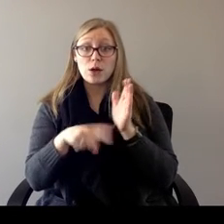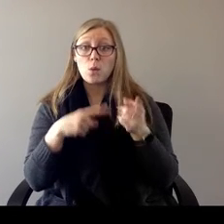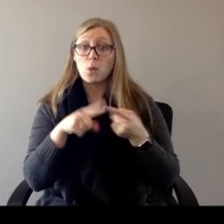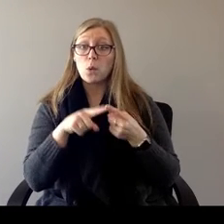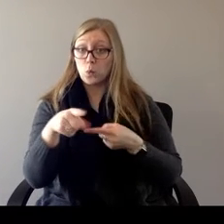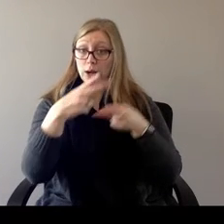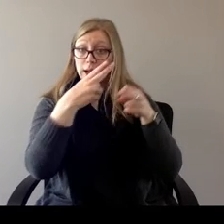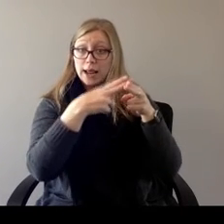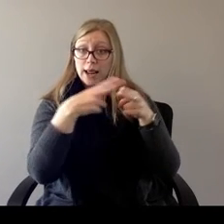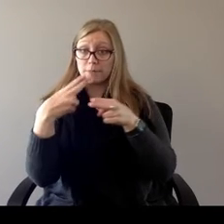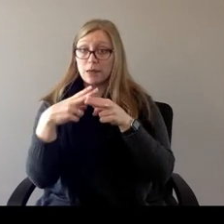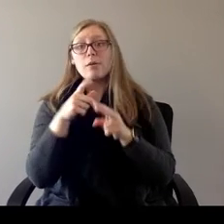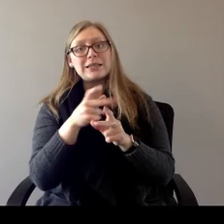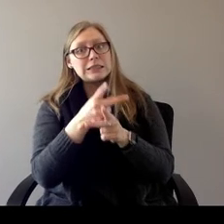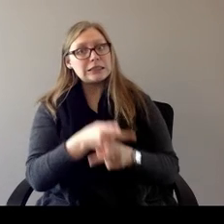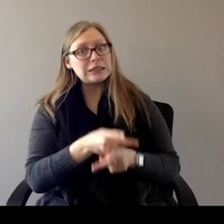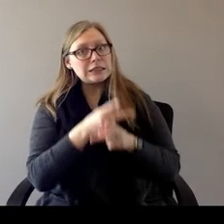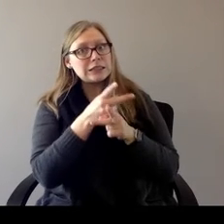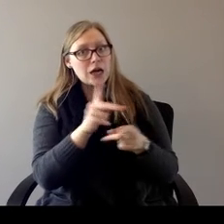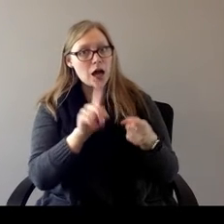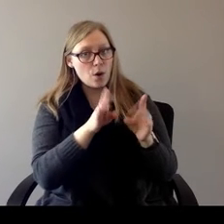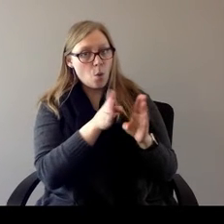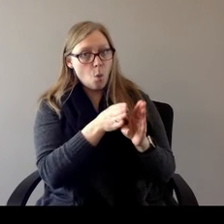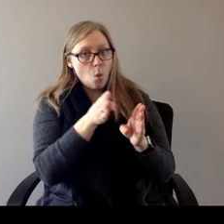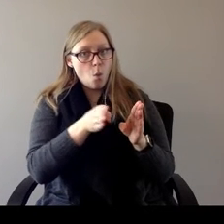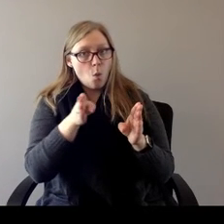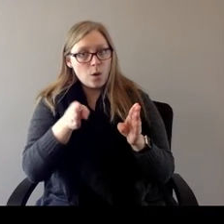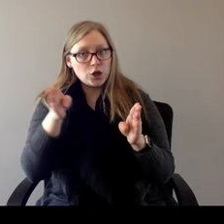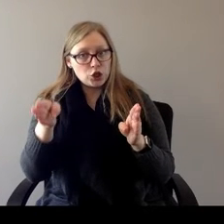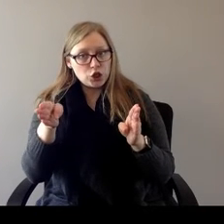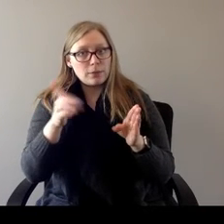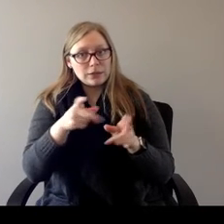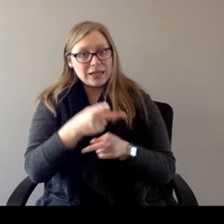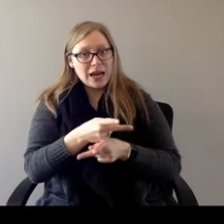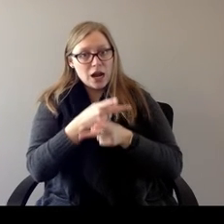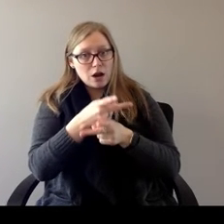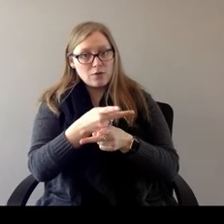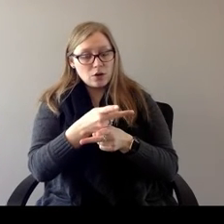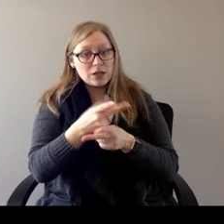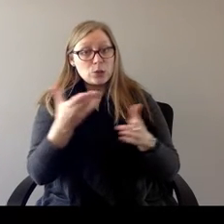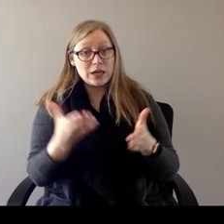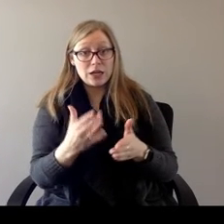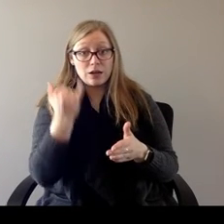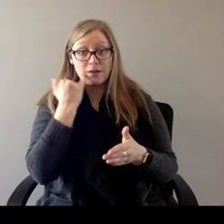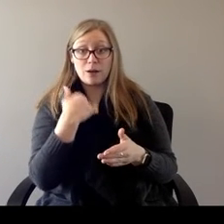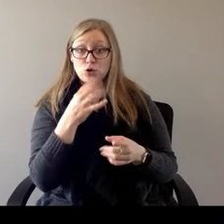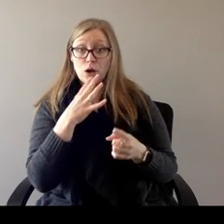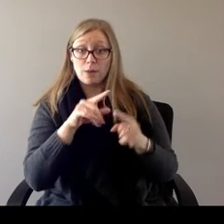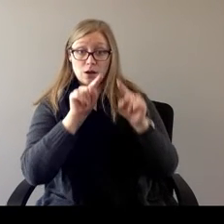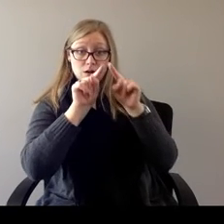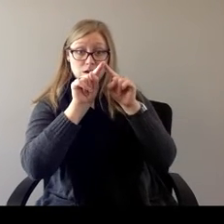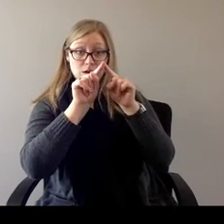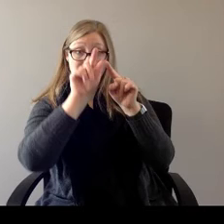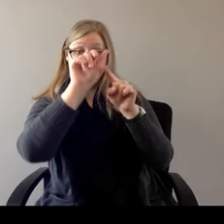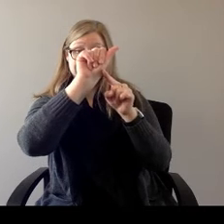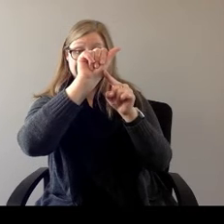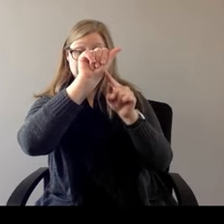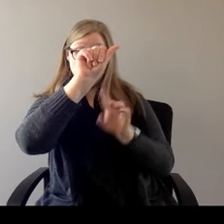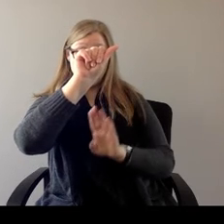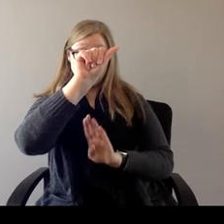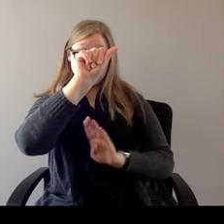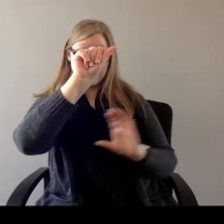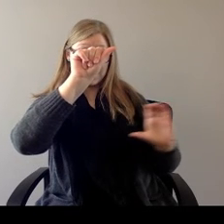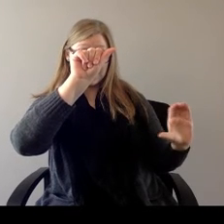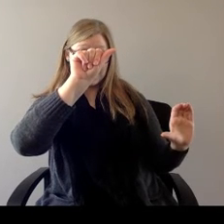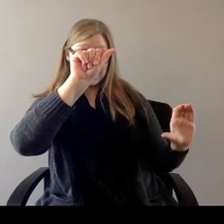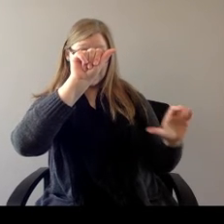careful about order. So we've talked about that before, but here, if I'm talking about A, B, C, I went red,